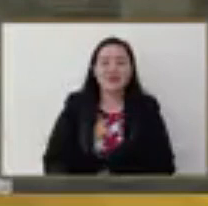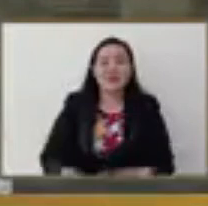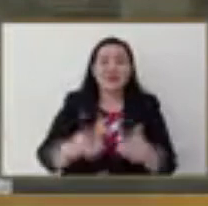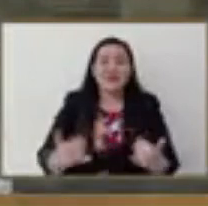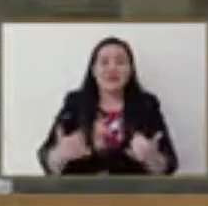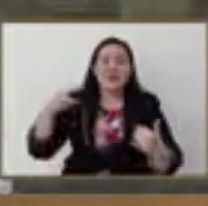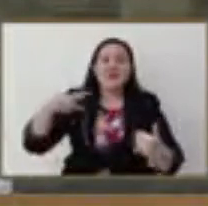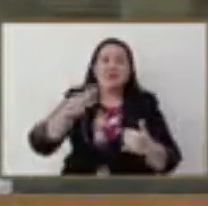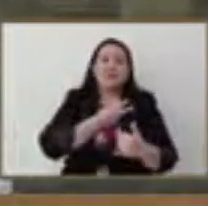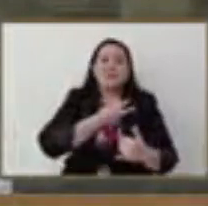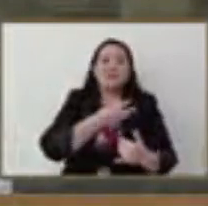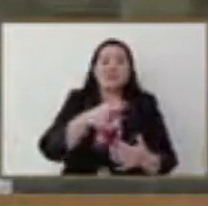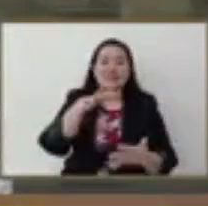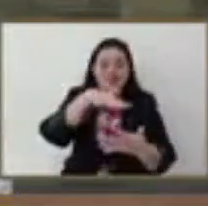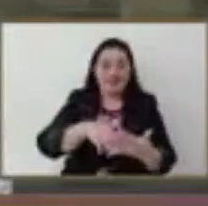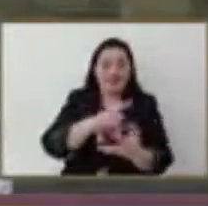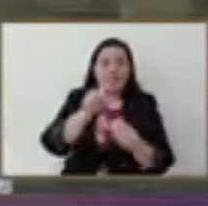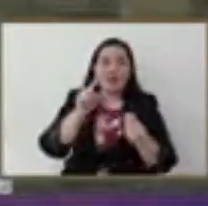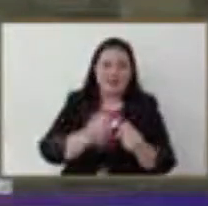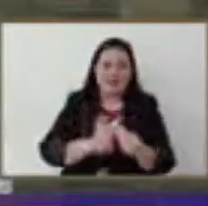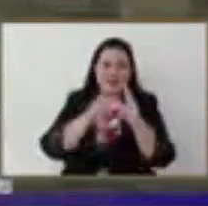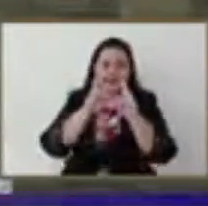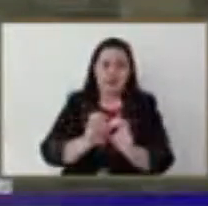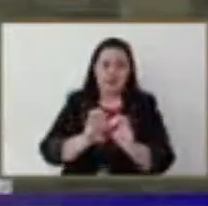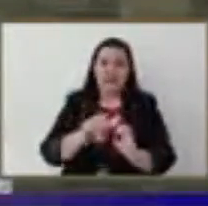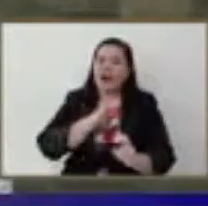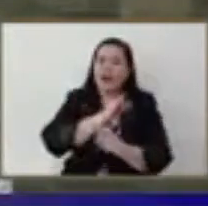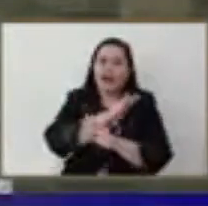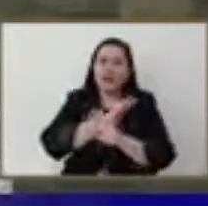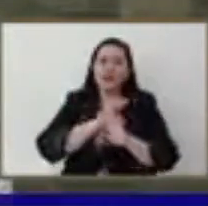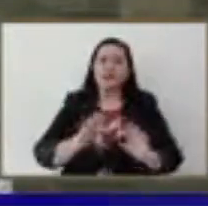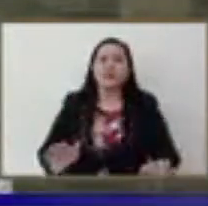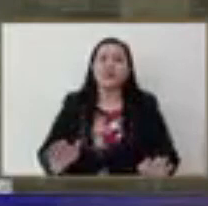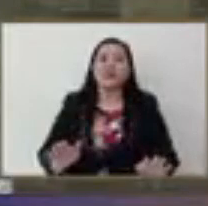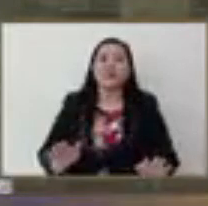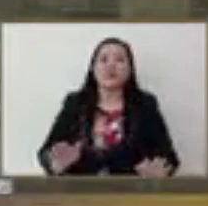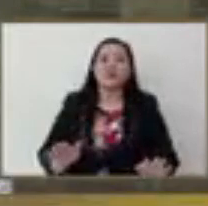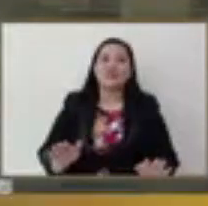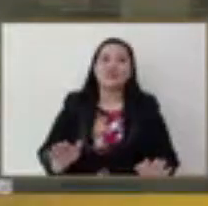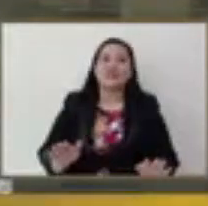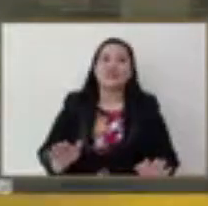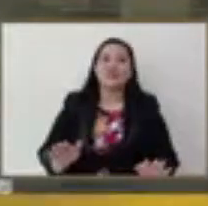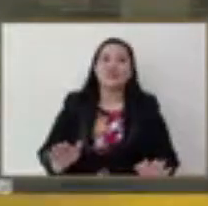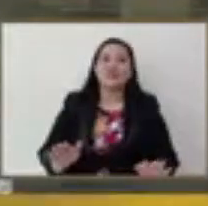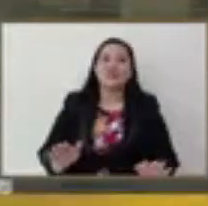I don't want to miss the church. Papaliwanag ko po sa inyo kung anong ibig sabihin po yan.